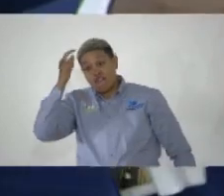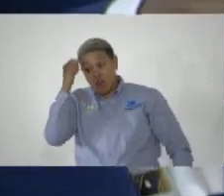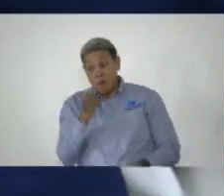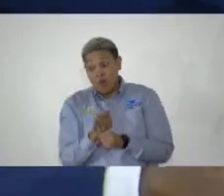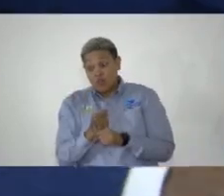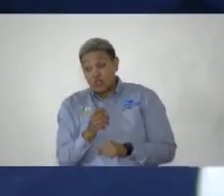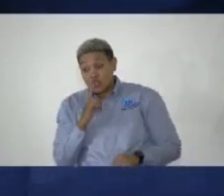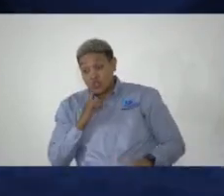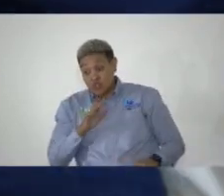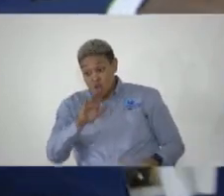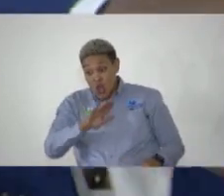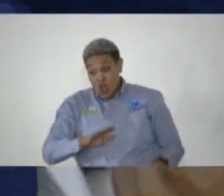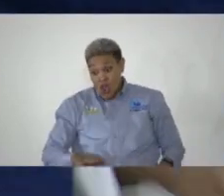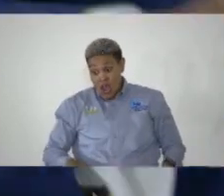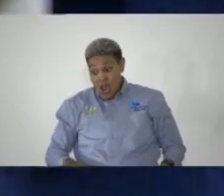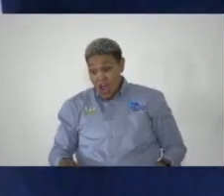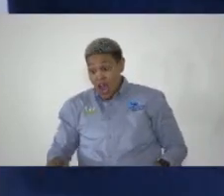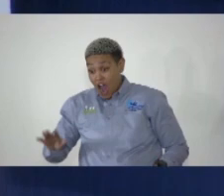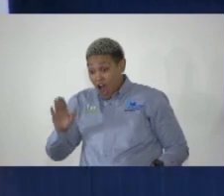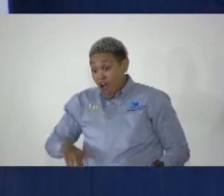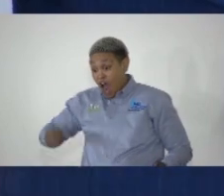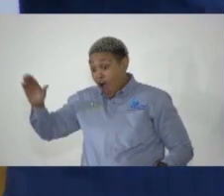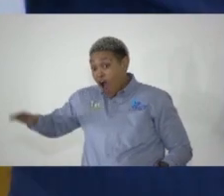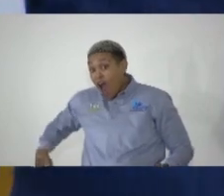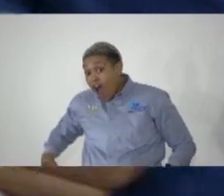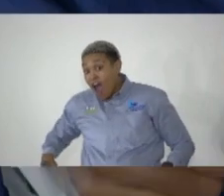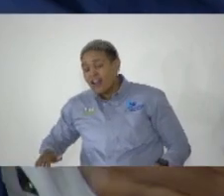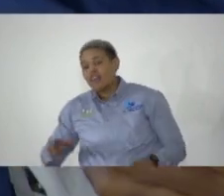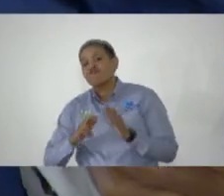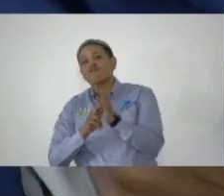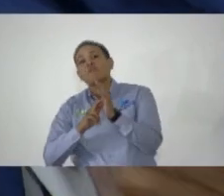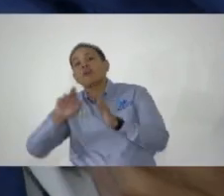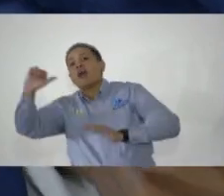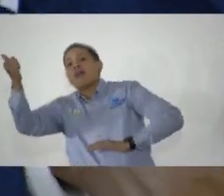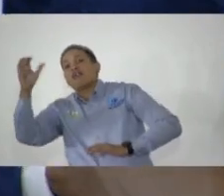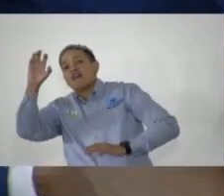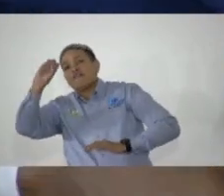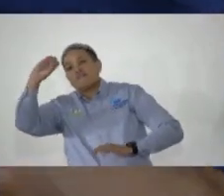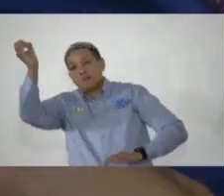here constitutes the other 50%.